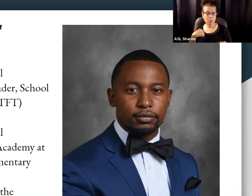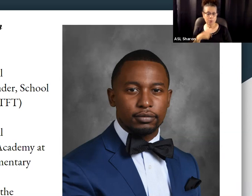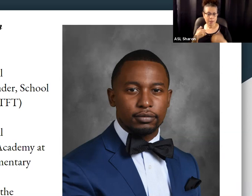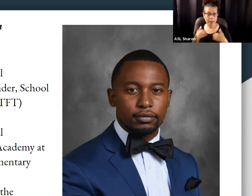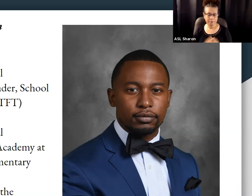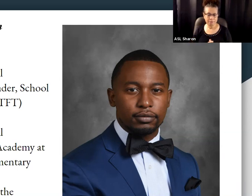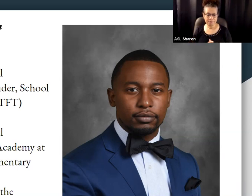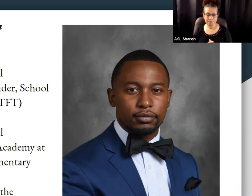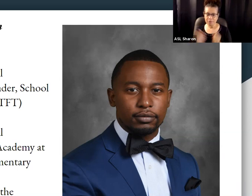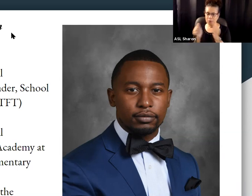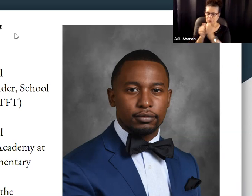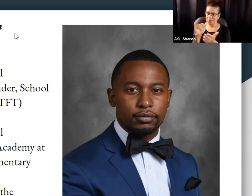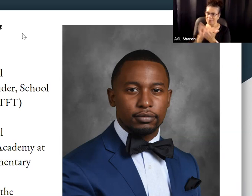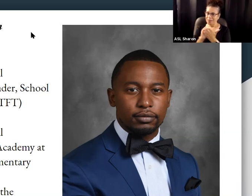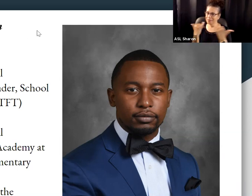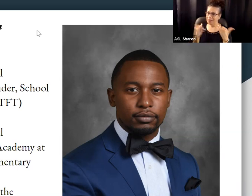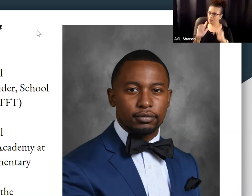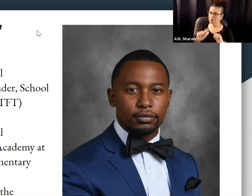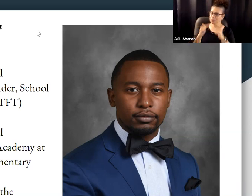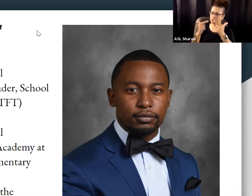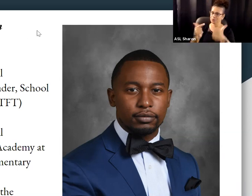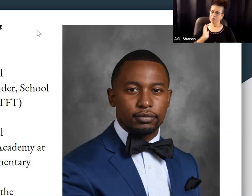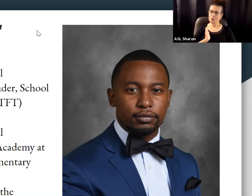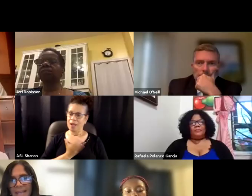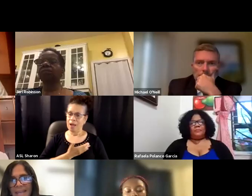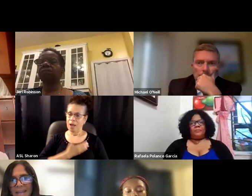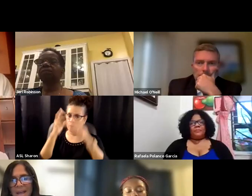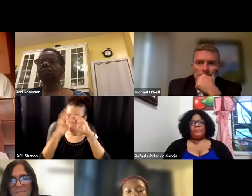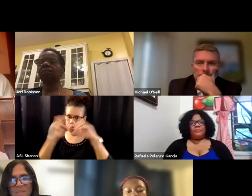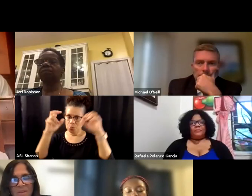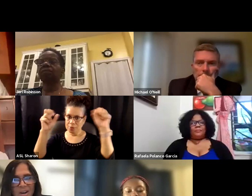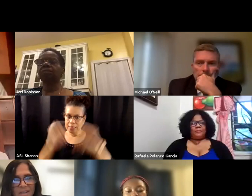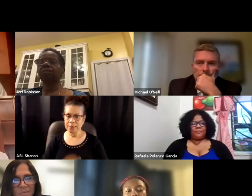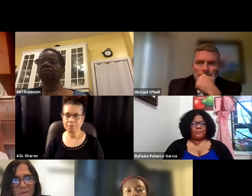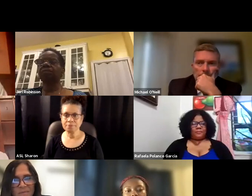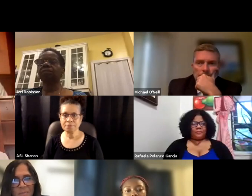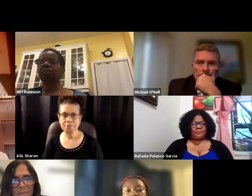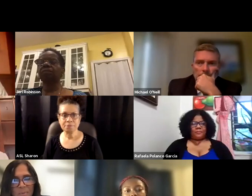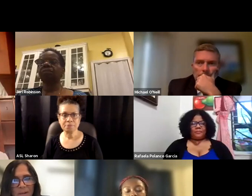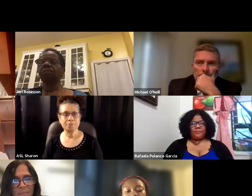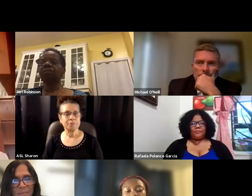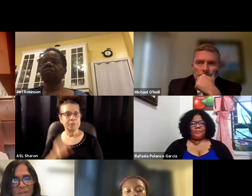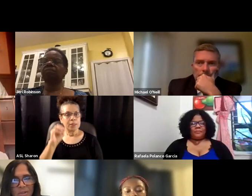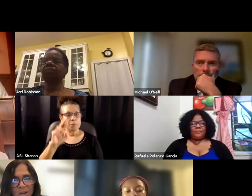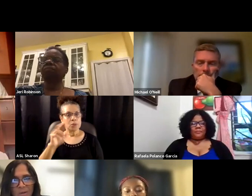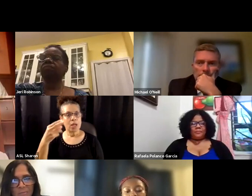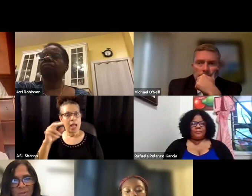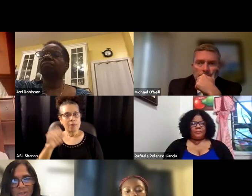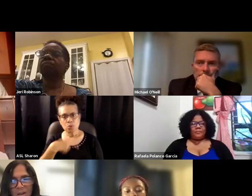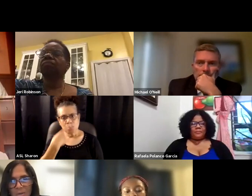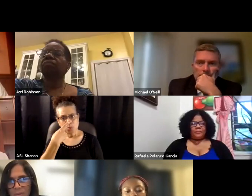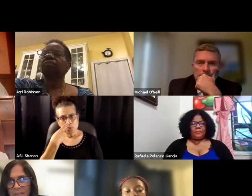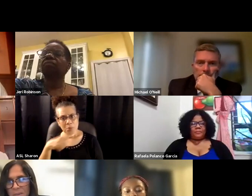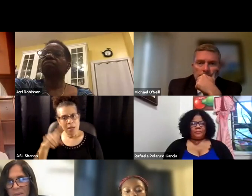and with that i will turn it back to our superintendent hey uh mr harris wonder if you might put up the picture of